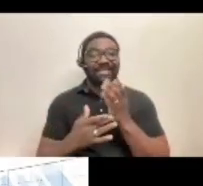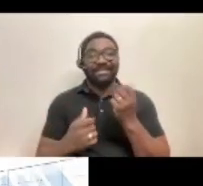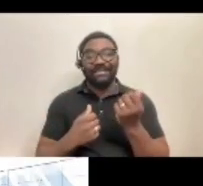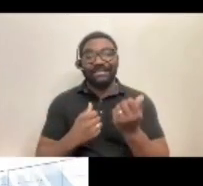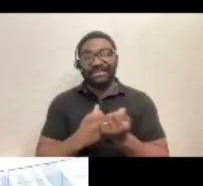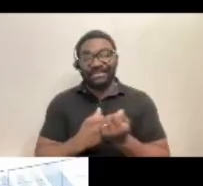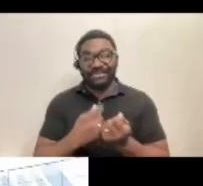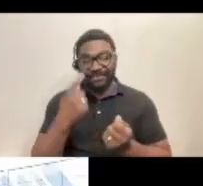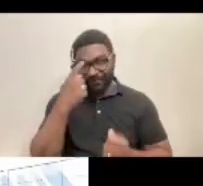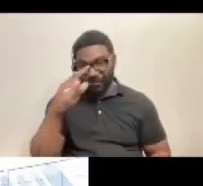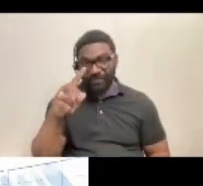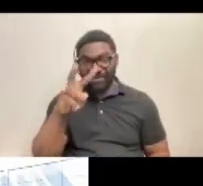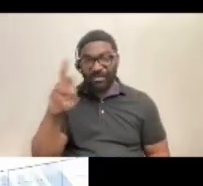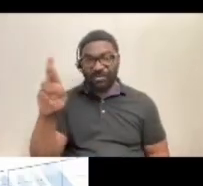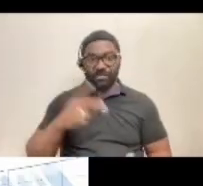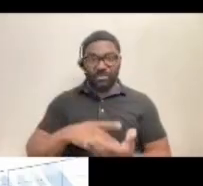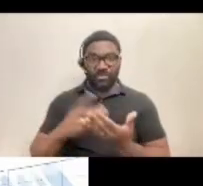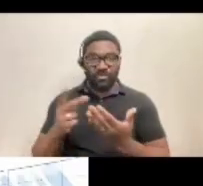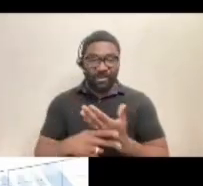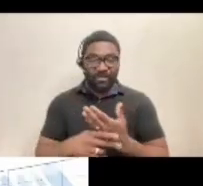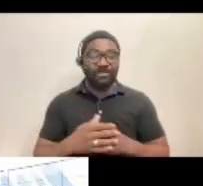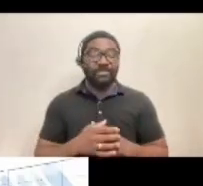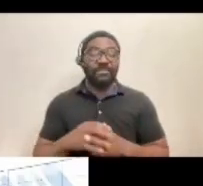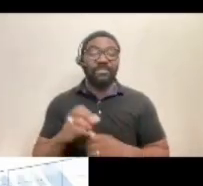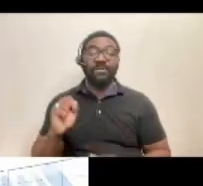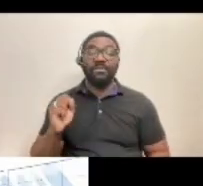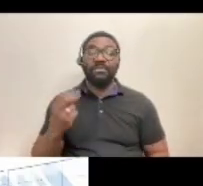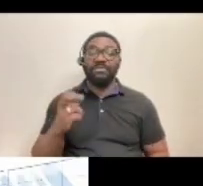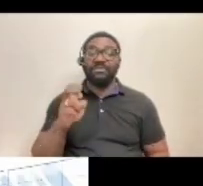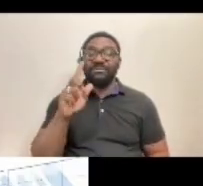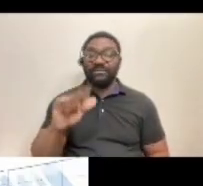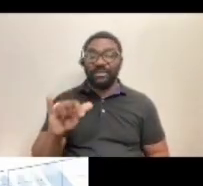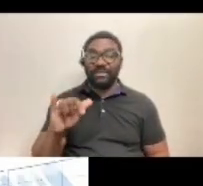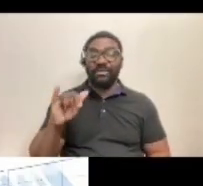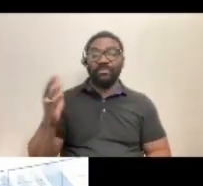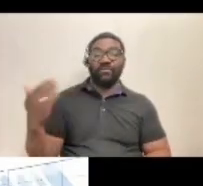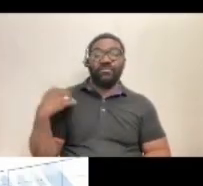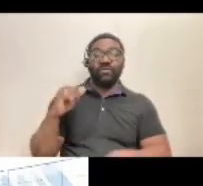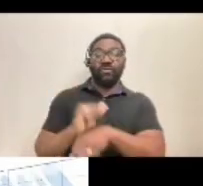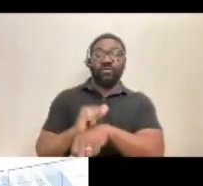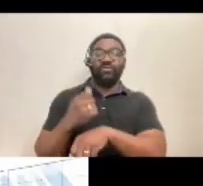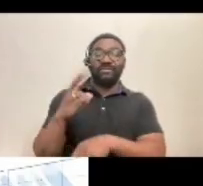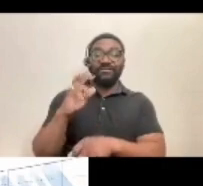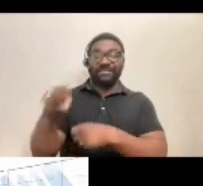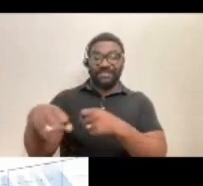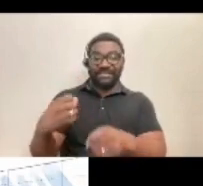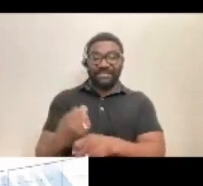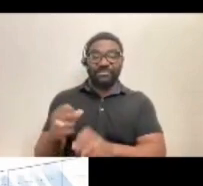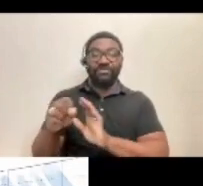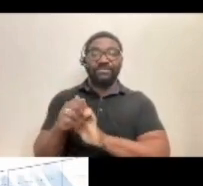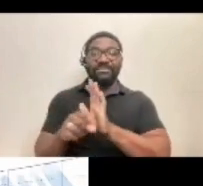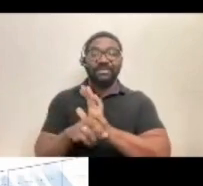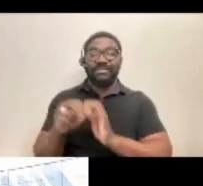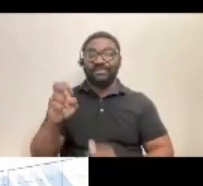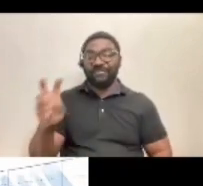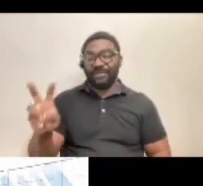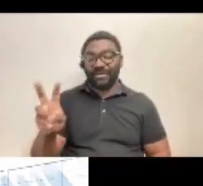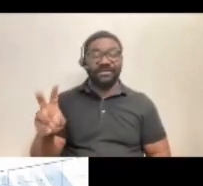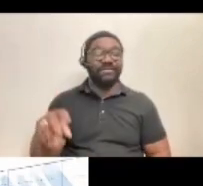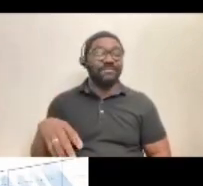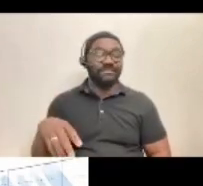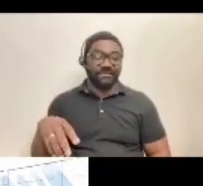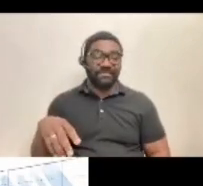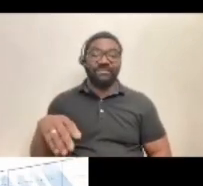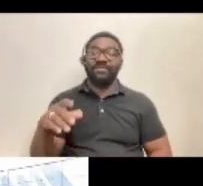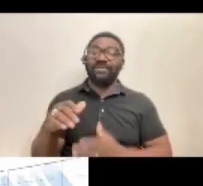VR, programs. Shelley previously worked for 17 years from the state of Nevada, holding leadership positions